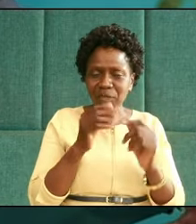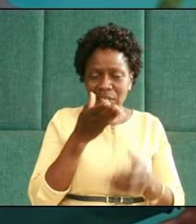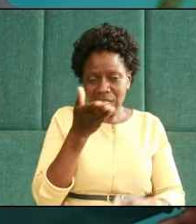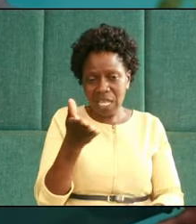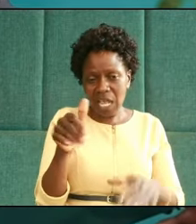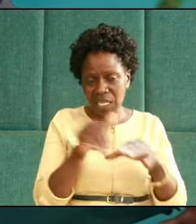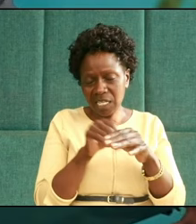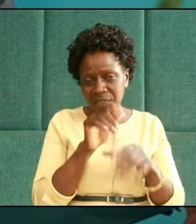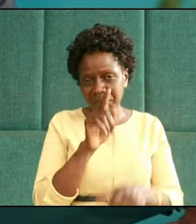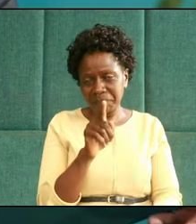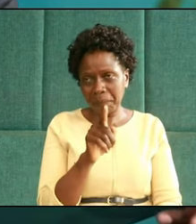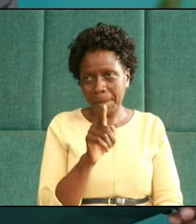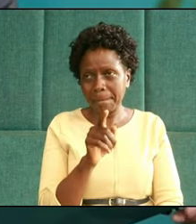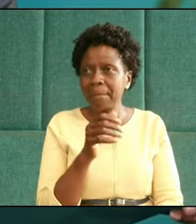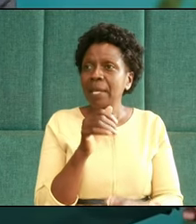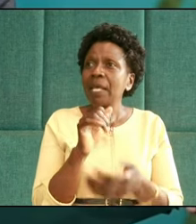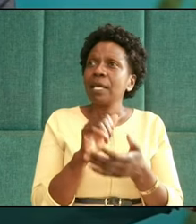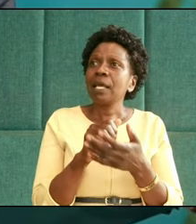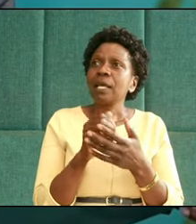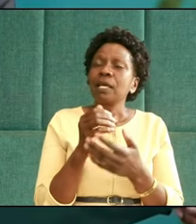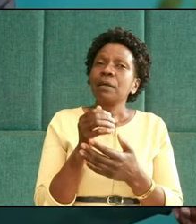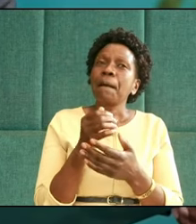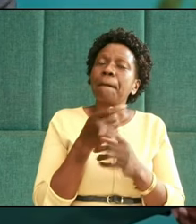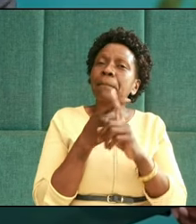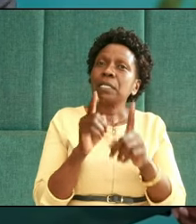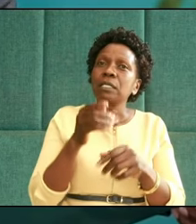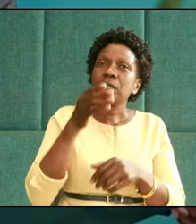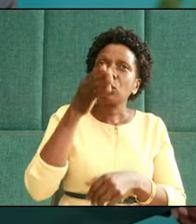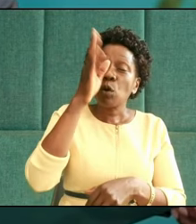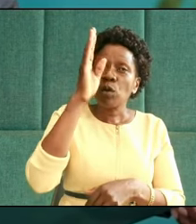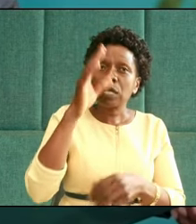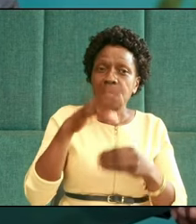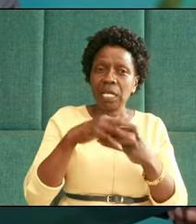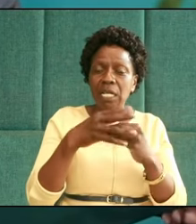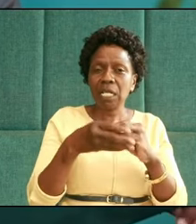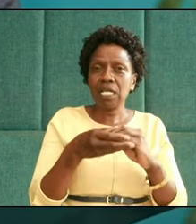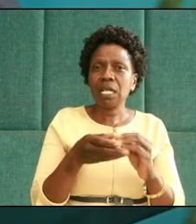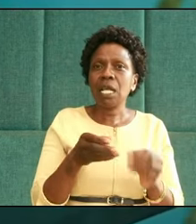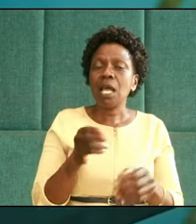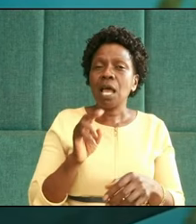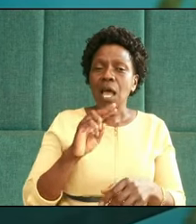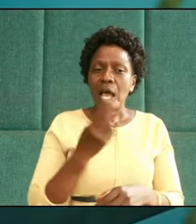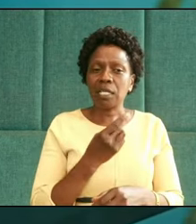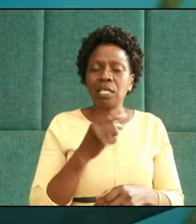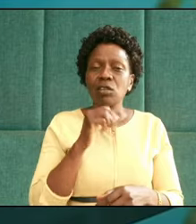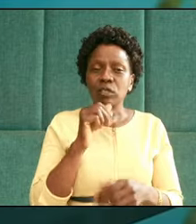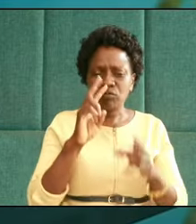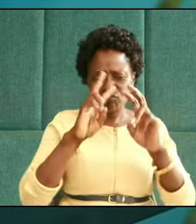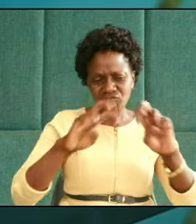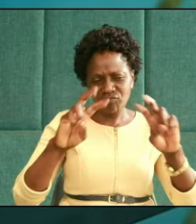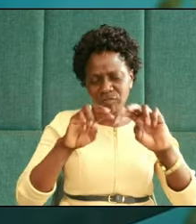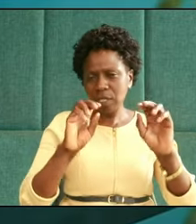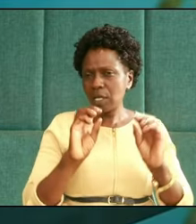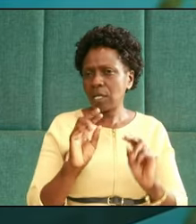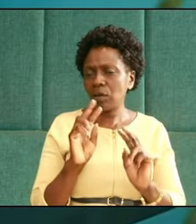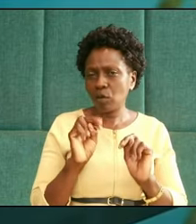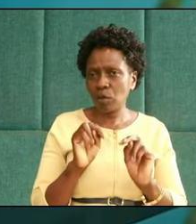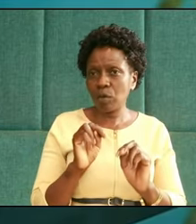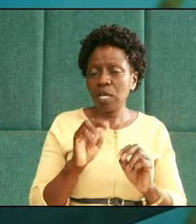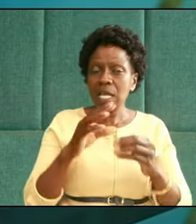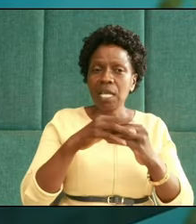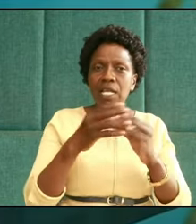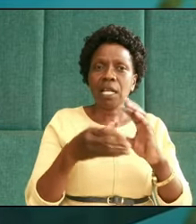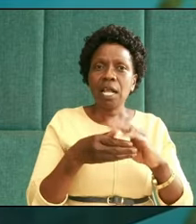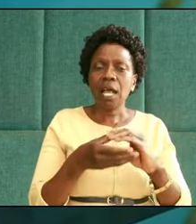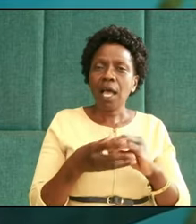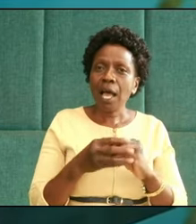know that God did not create us to be inspectors. He created us to